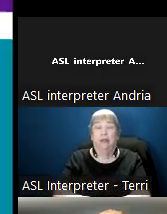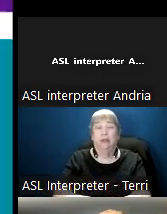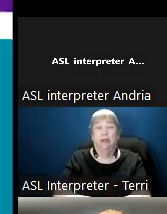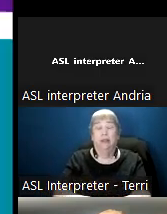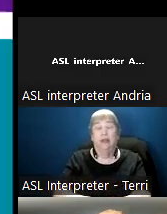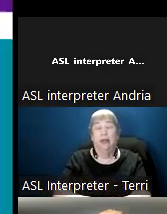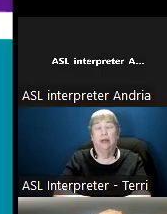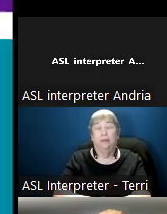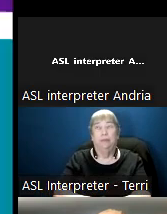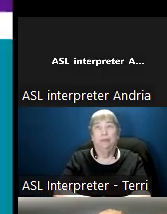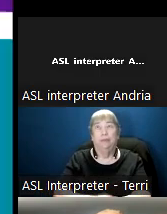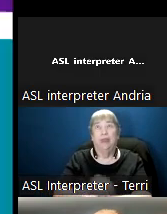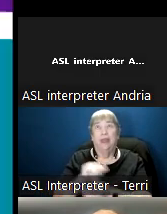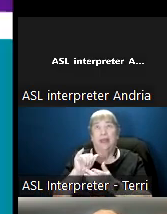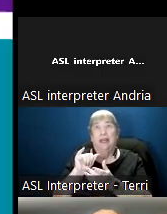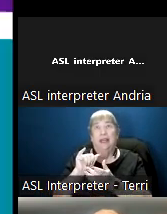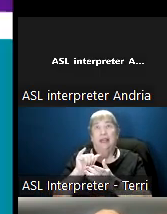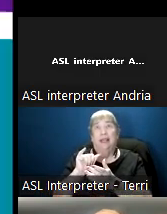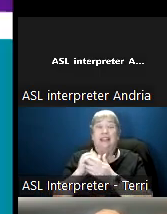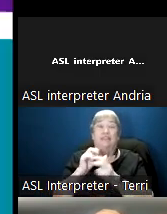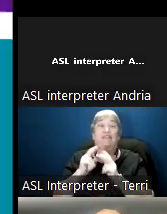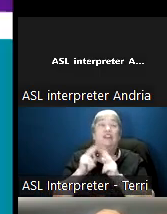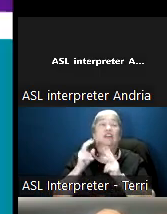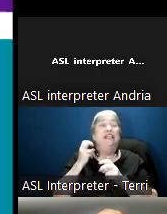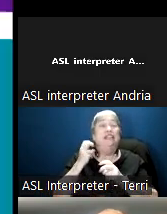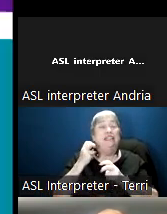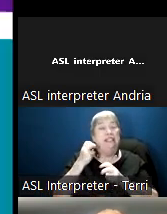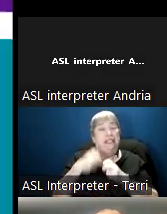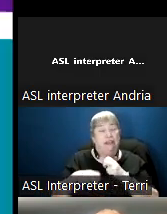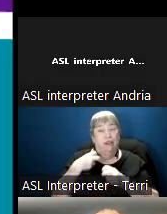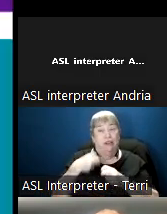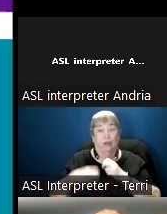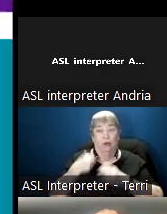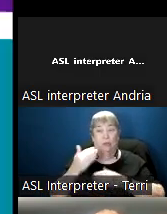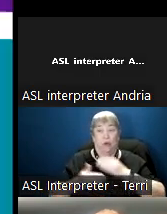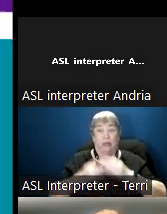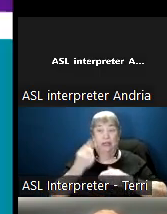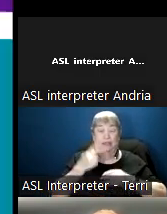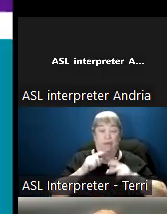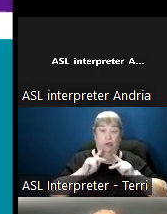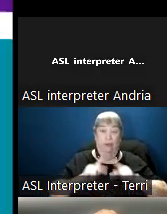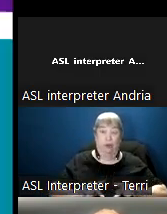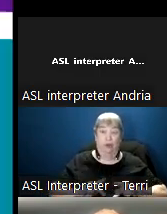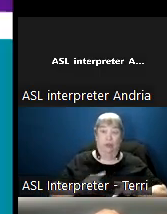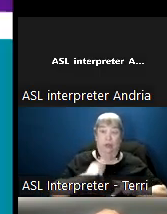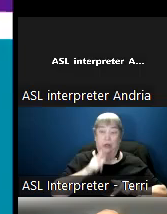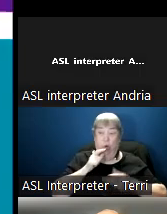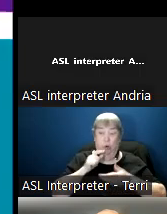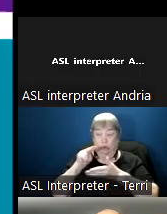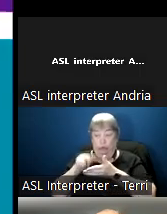It is a difficult process for the person who is primarily responsible for